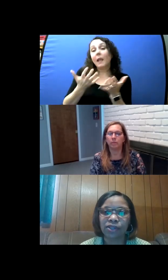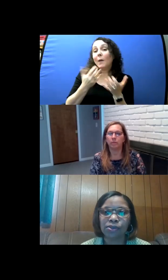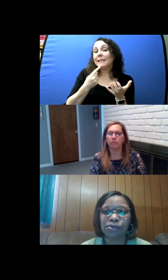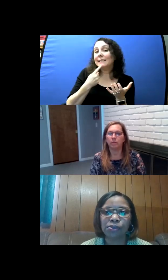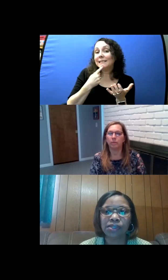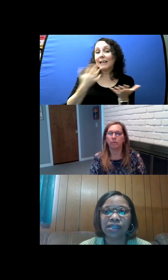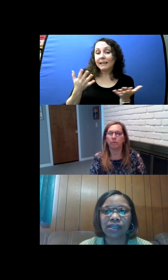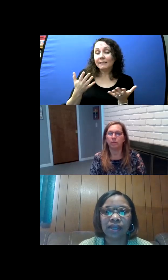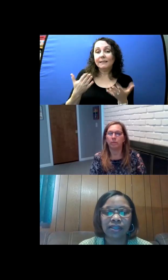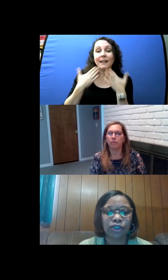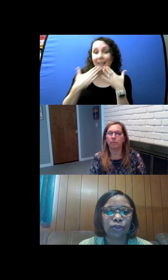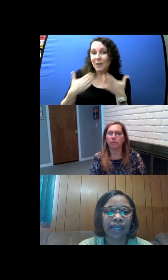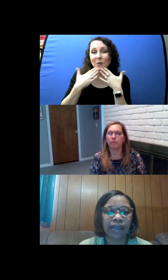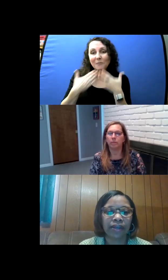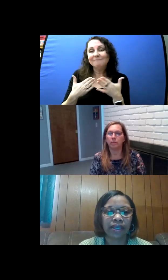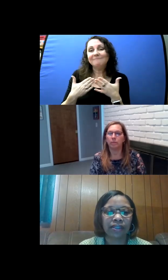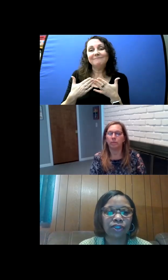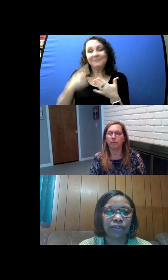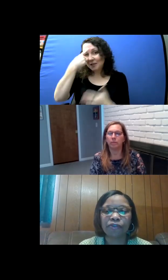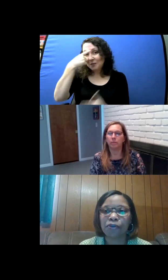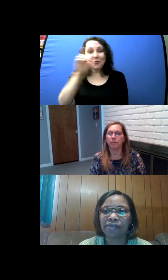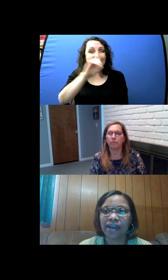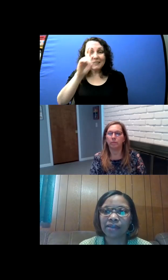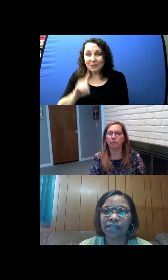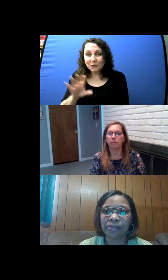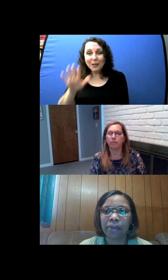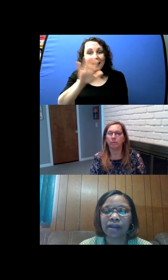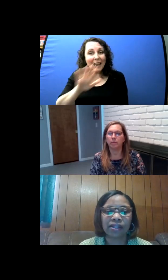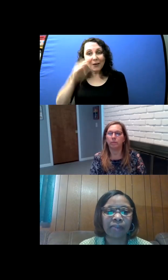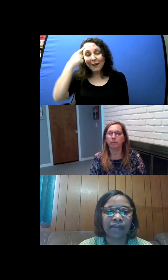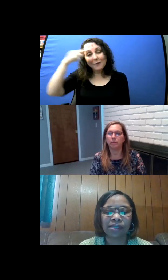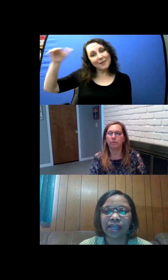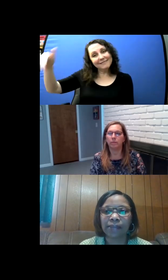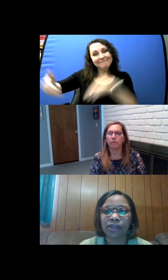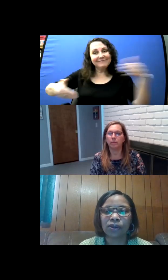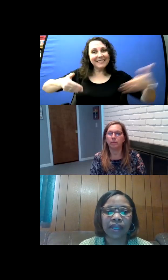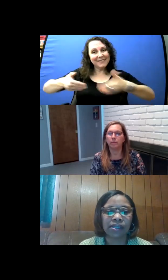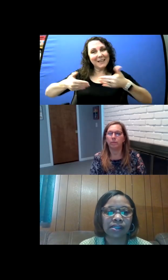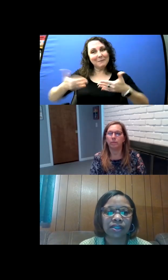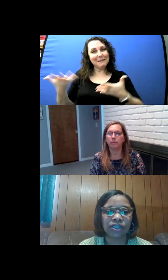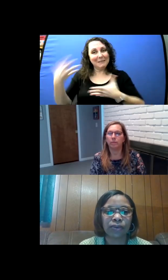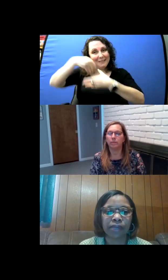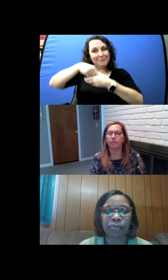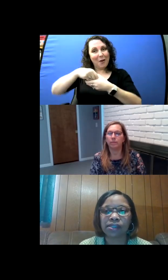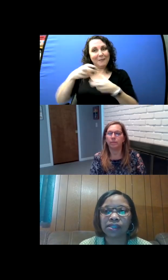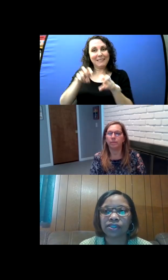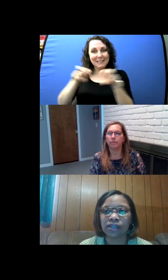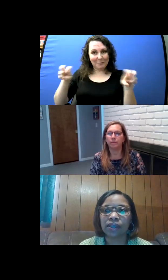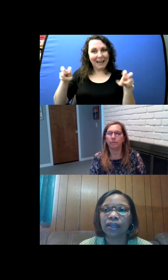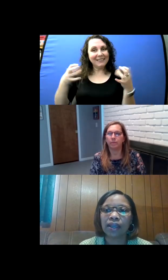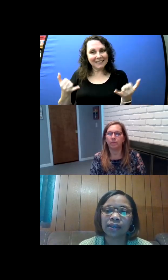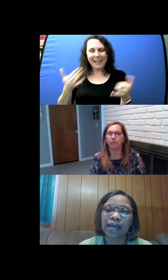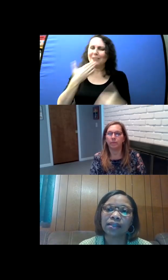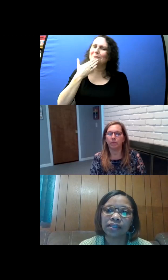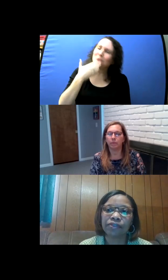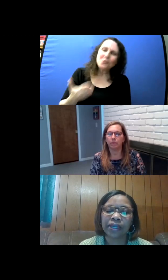thank you to the Detroit Area District for inviting me to be a part of this panel today. Great discussion, great presentation,